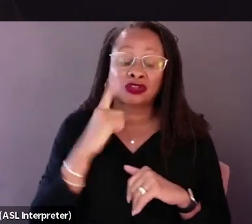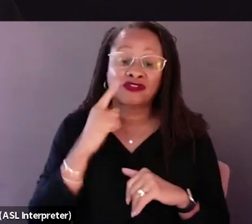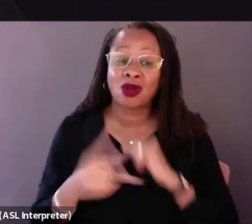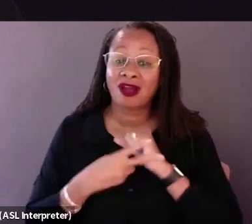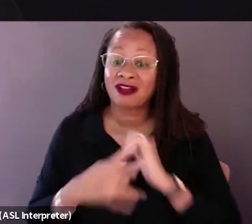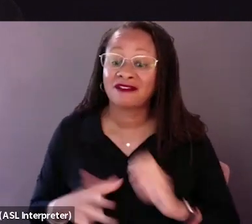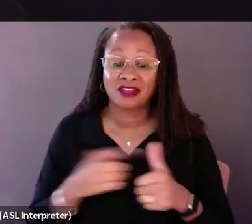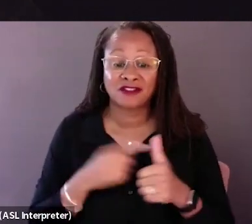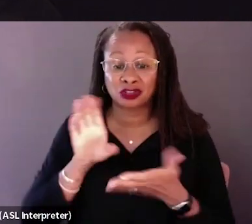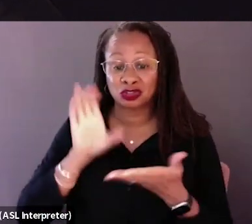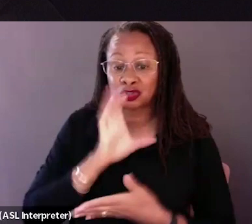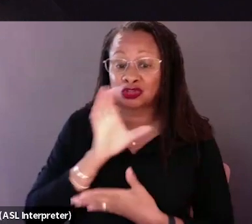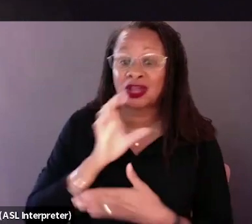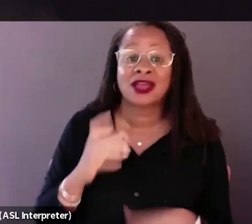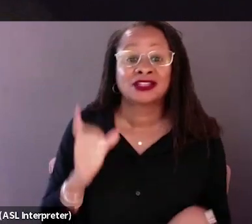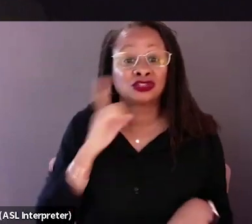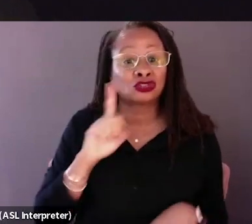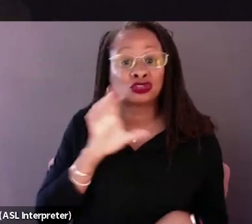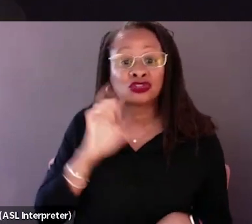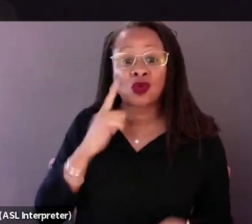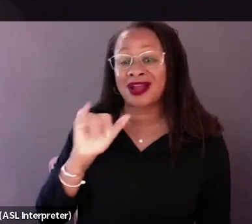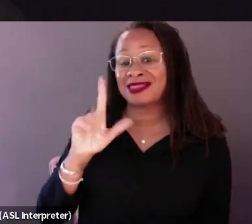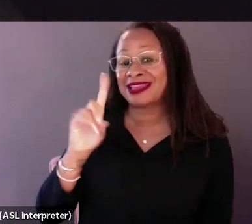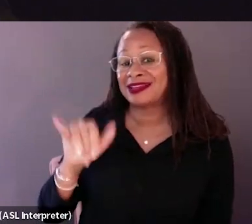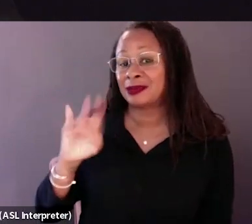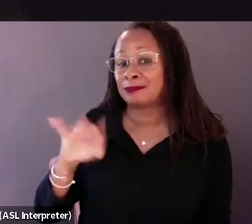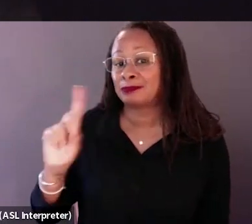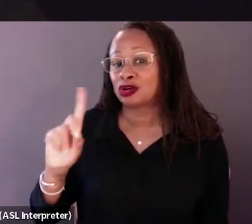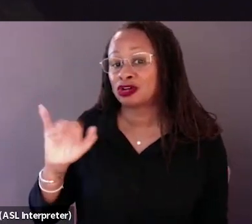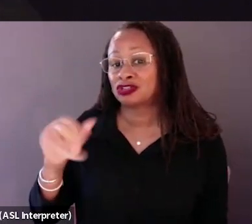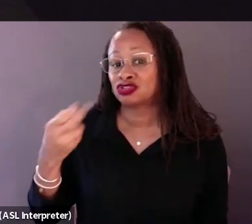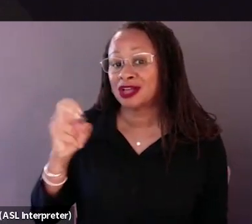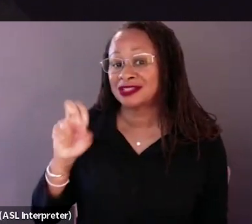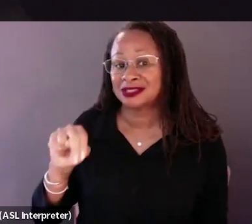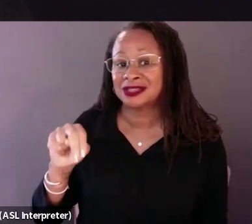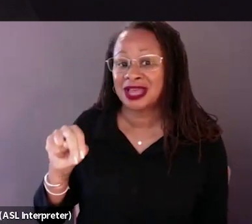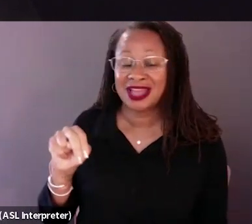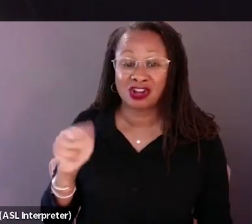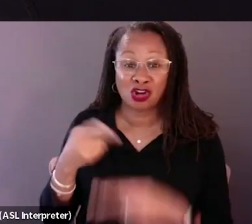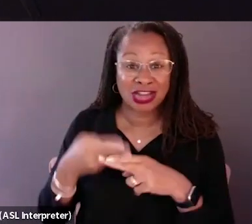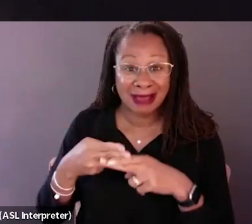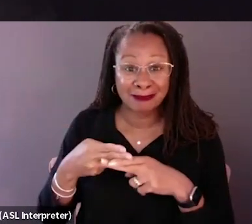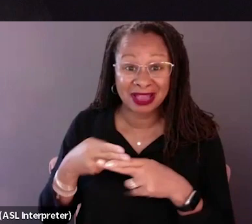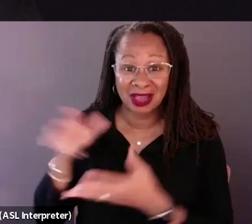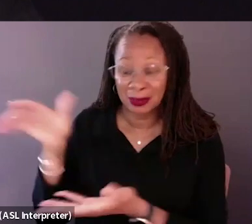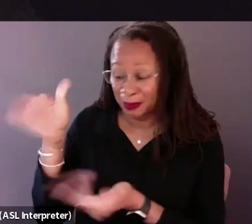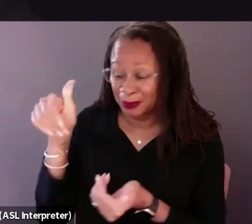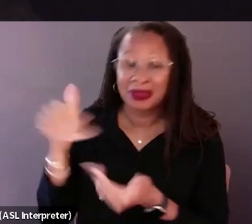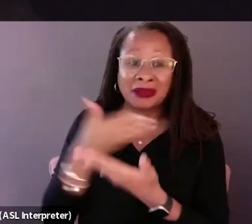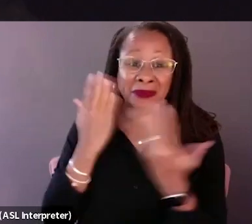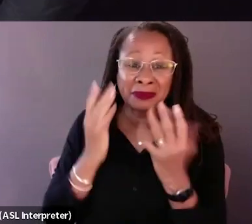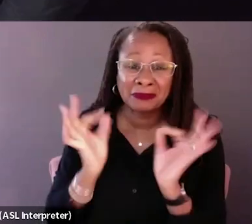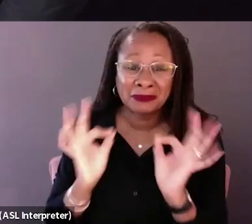first searches, we searched for Lady Bird Johnson, her name, and very little came back. And, we were like, well,